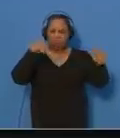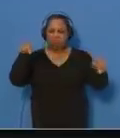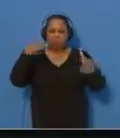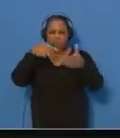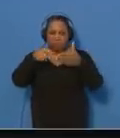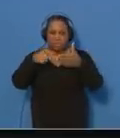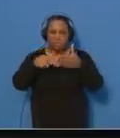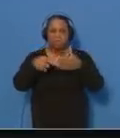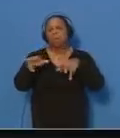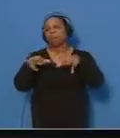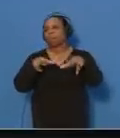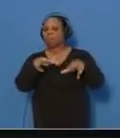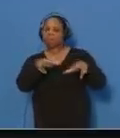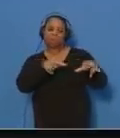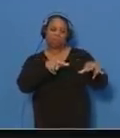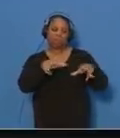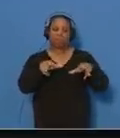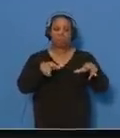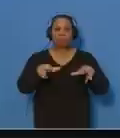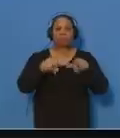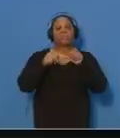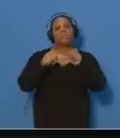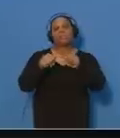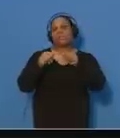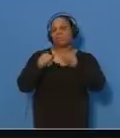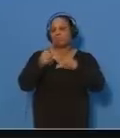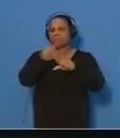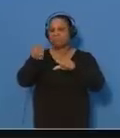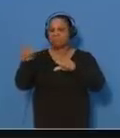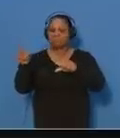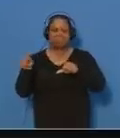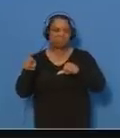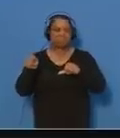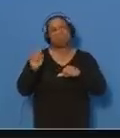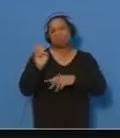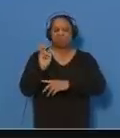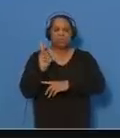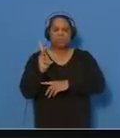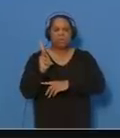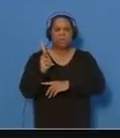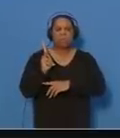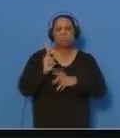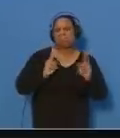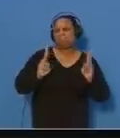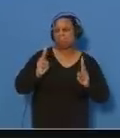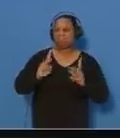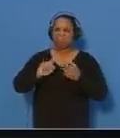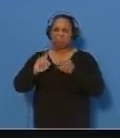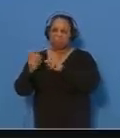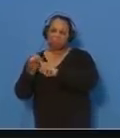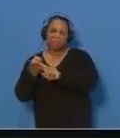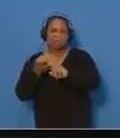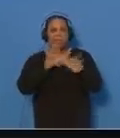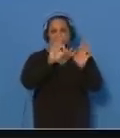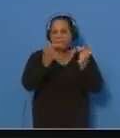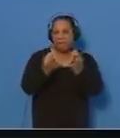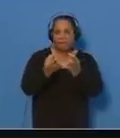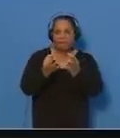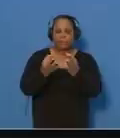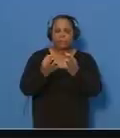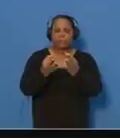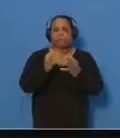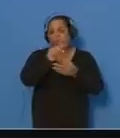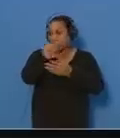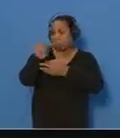on foot, for those persons who continue to think that it is okay to visit your friends and your family,